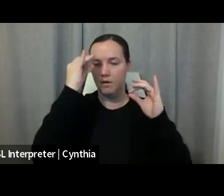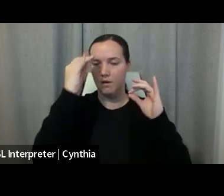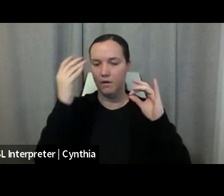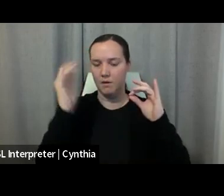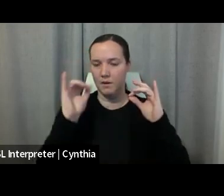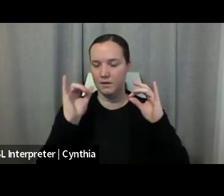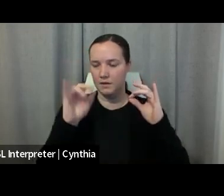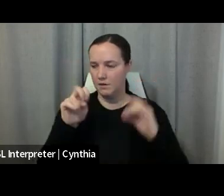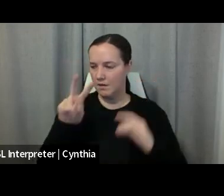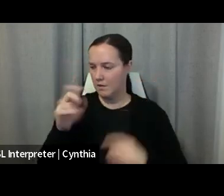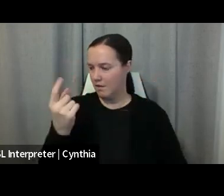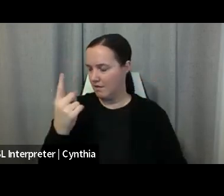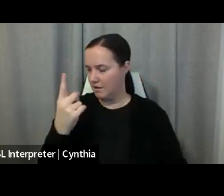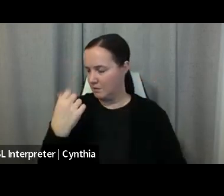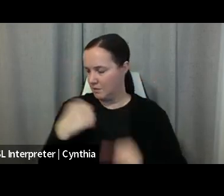what's November 11th.